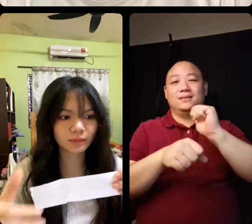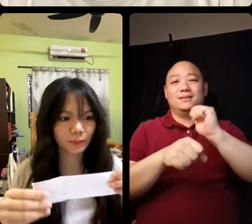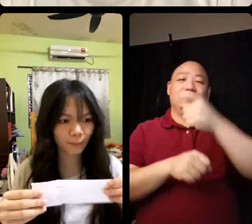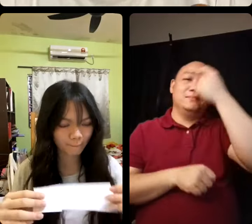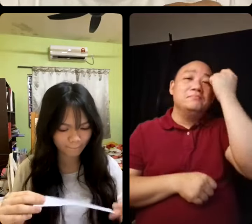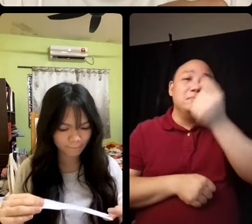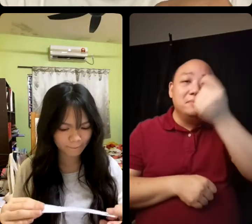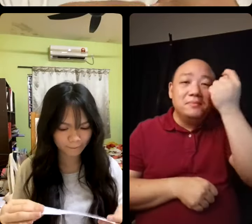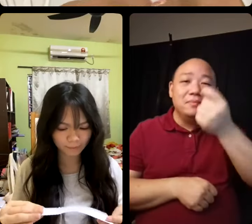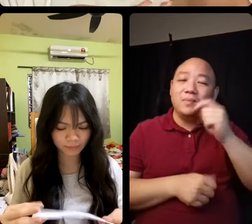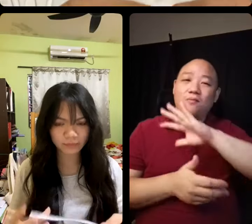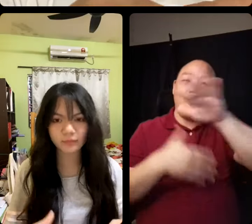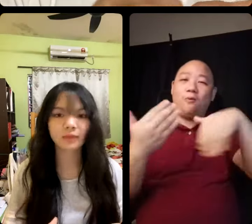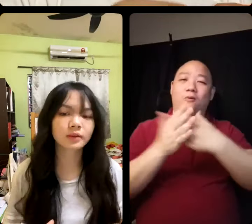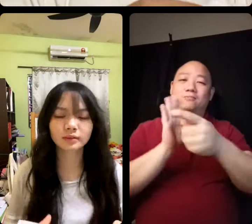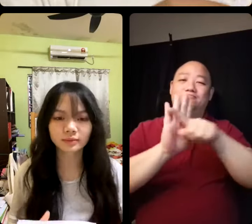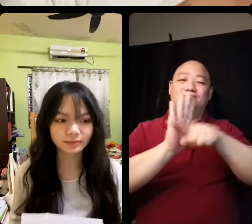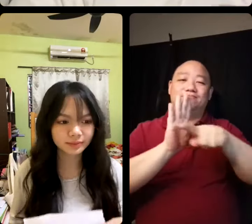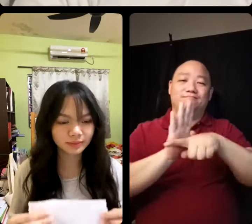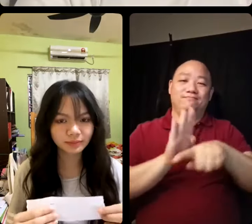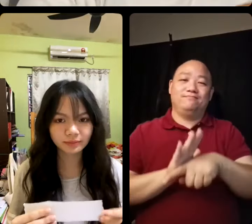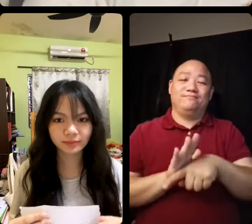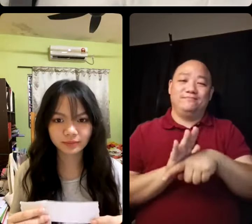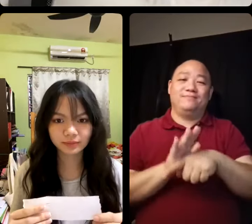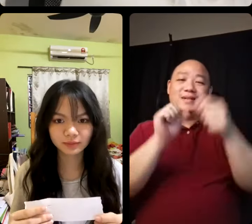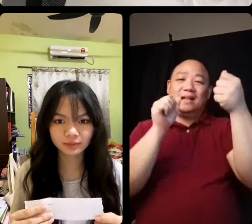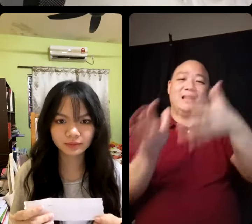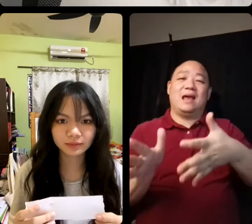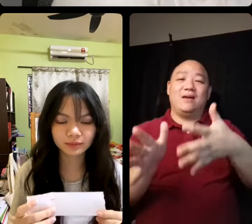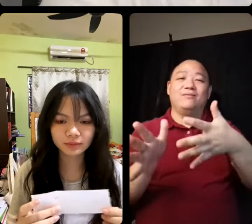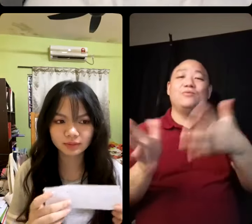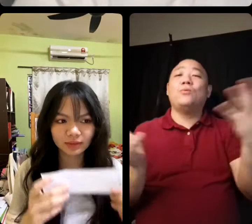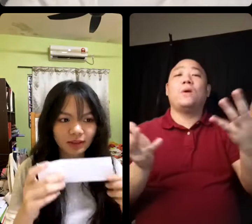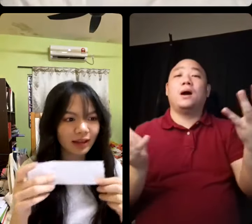Alright. So, yes. Now, we still left